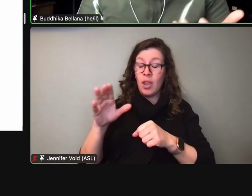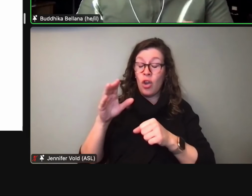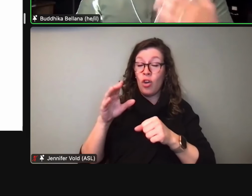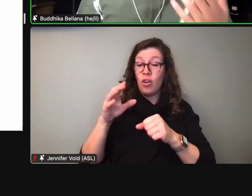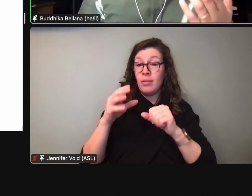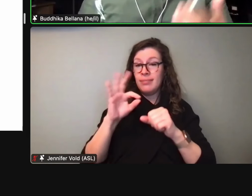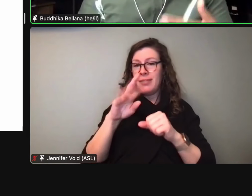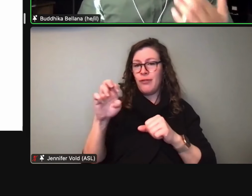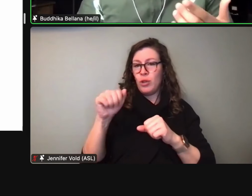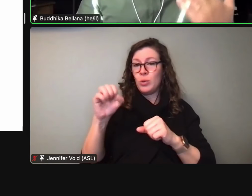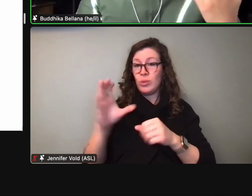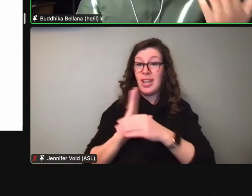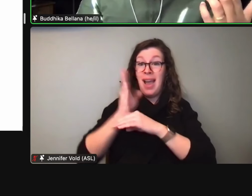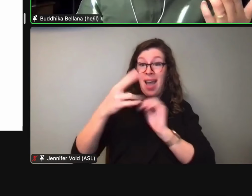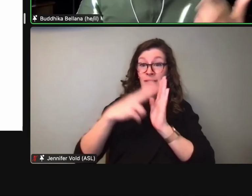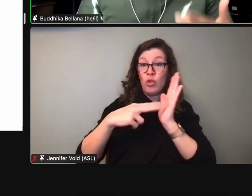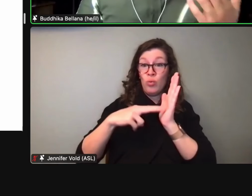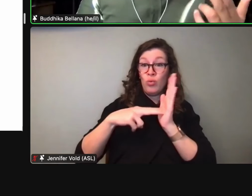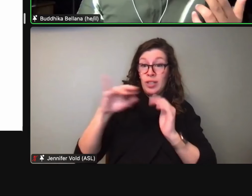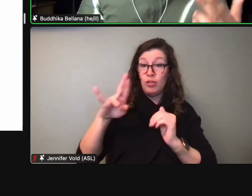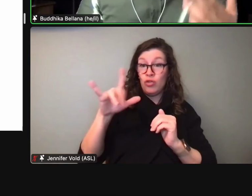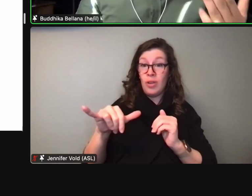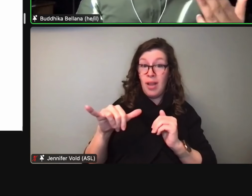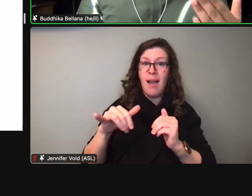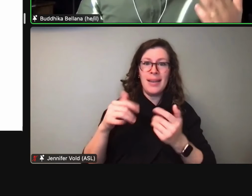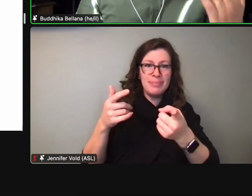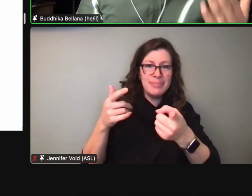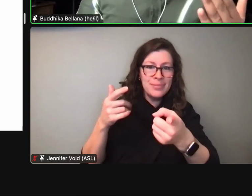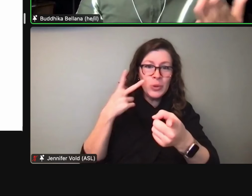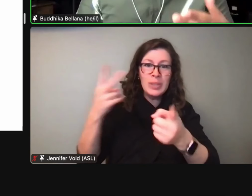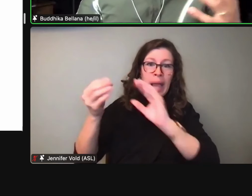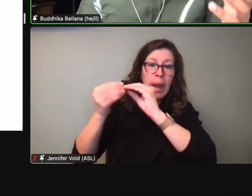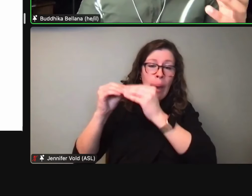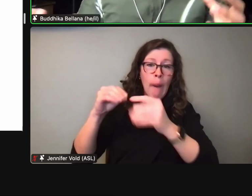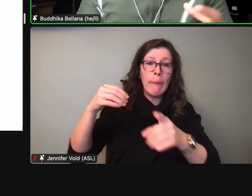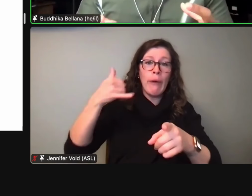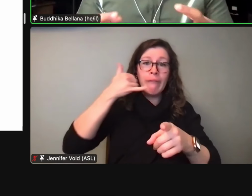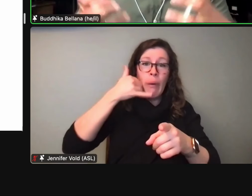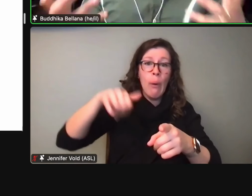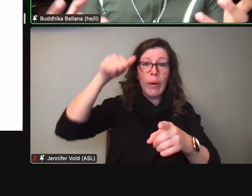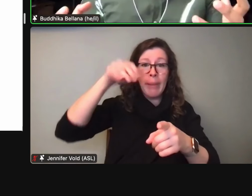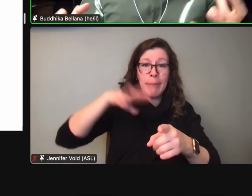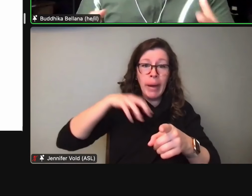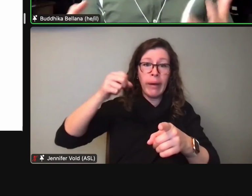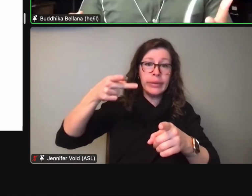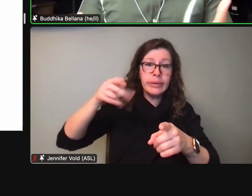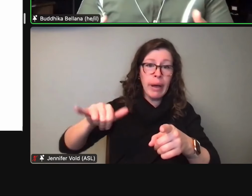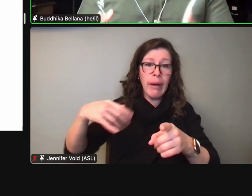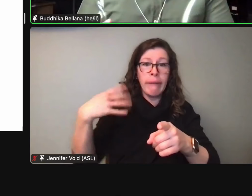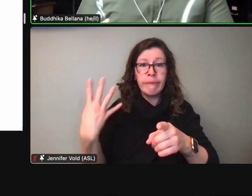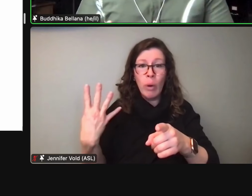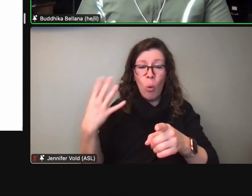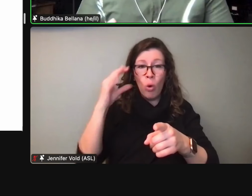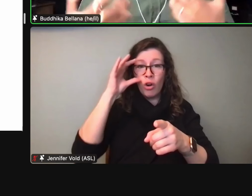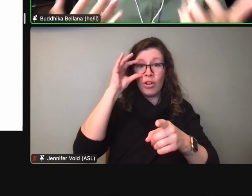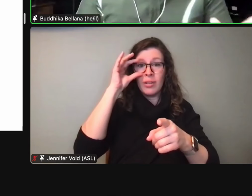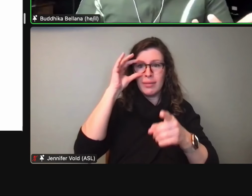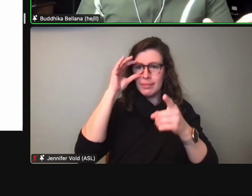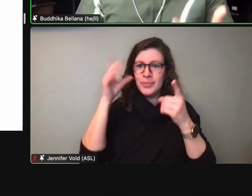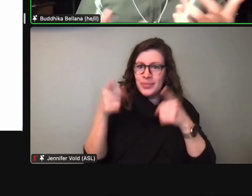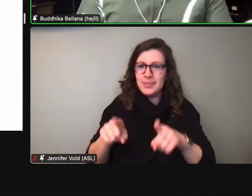story, you can see that it's like the word number, man, phone, spy, and 4, which are all, again, as I just